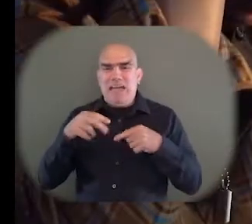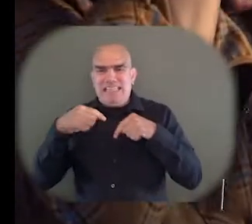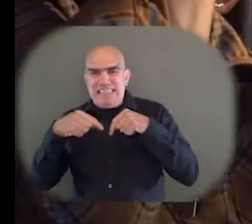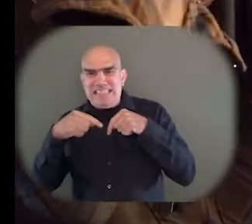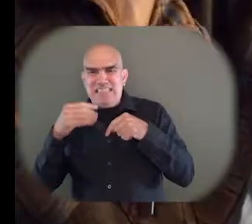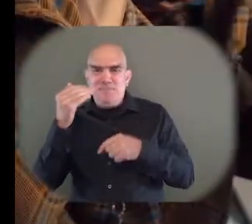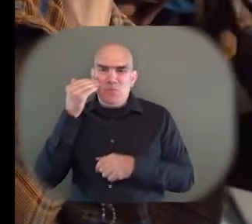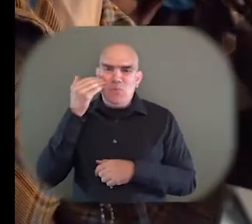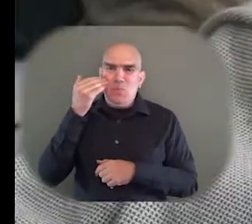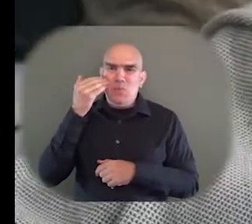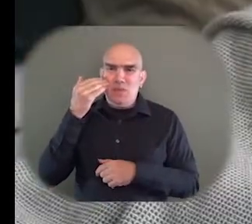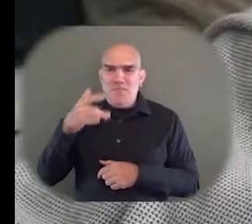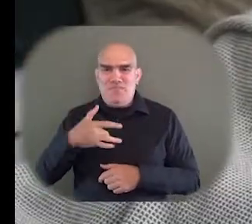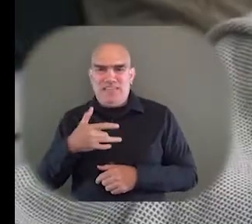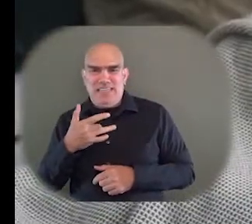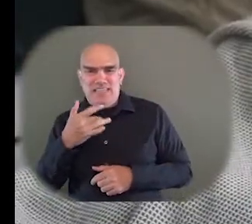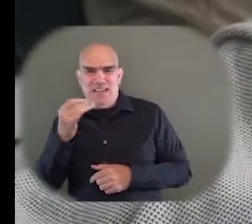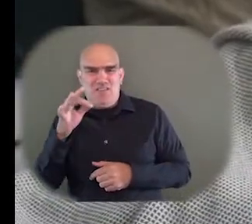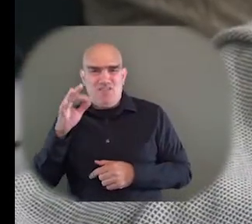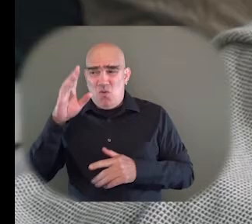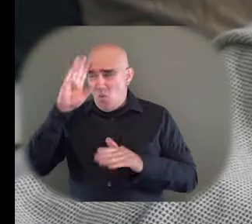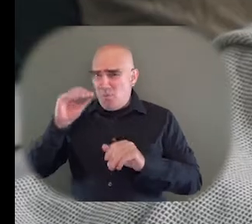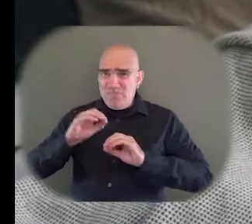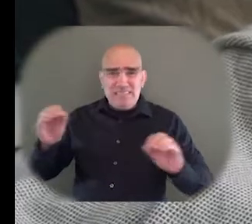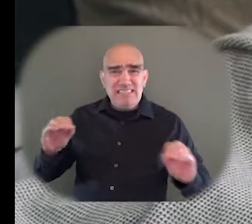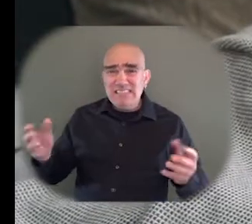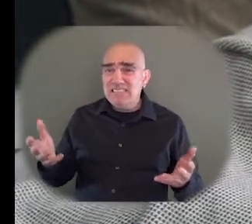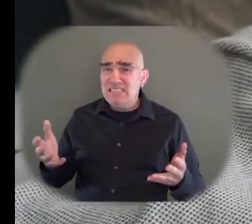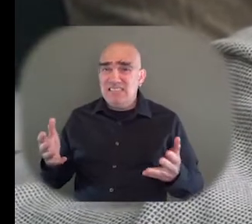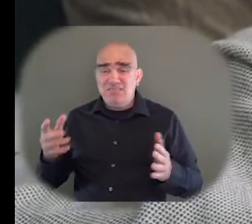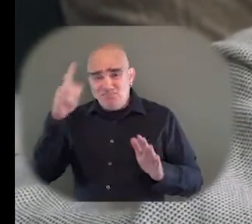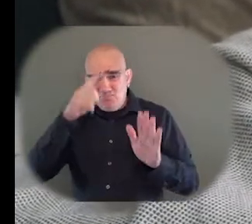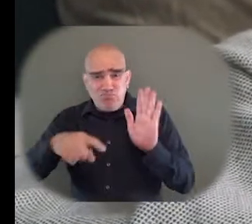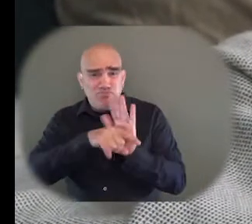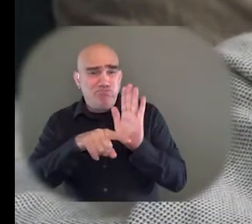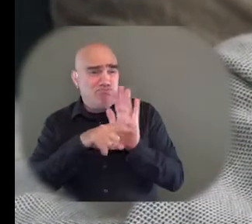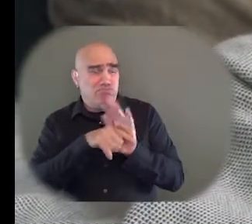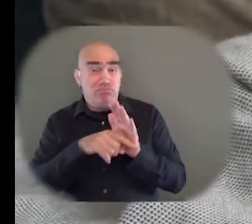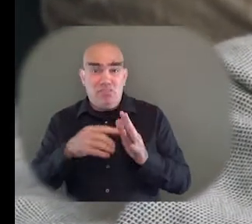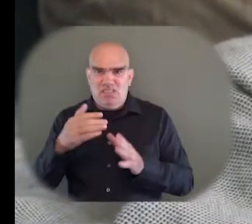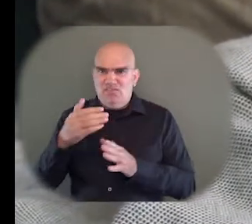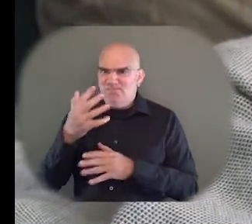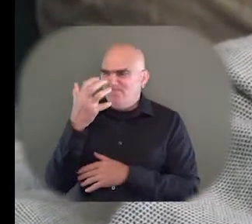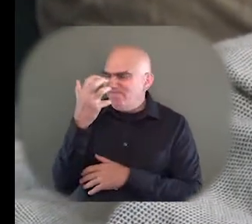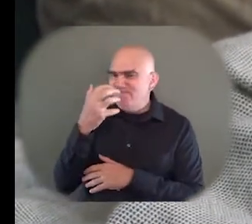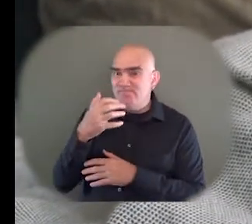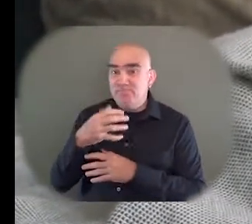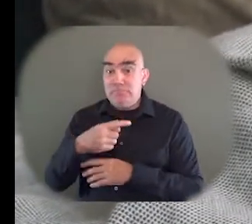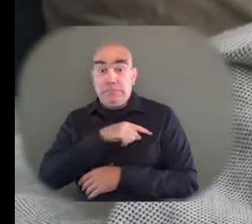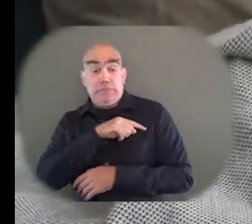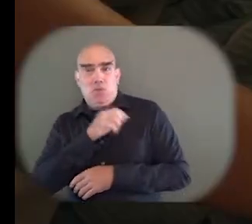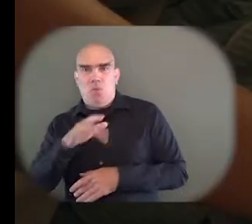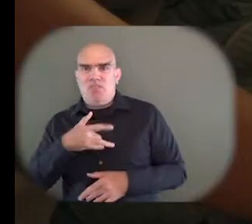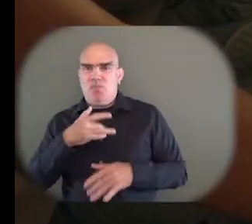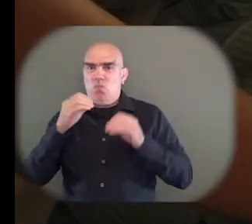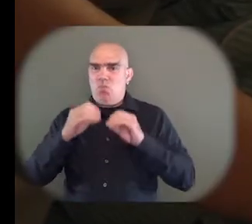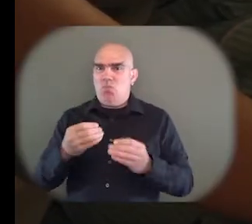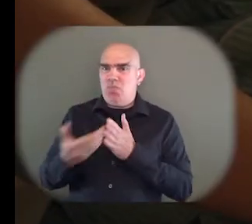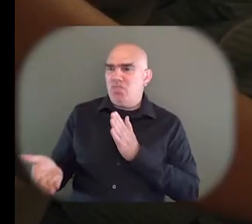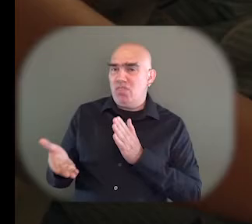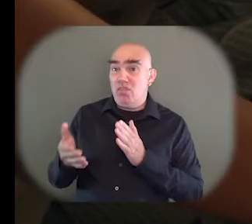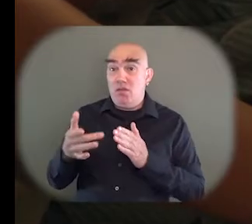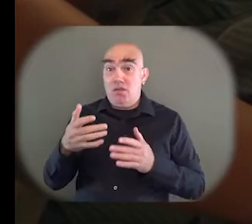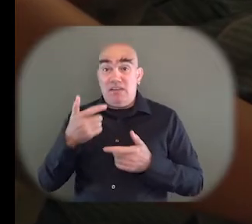or anxious mood, feelings of hopelessness, pessimism, irritability, guilt or worthlessness, a loss